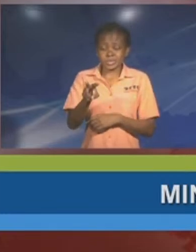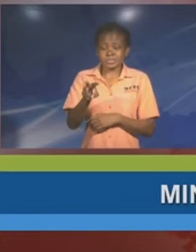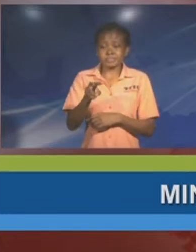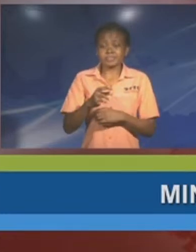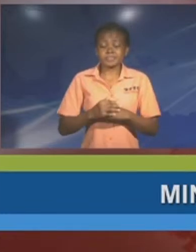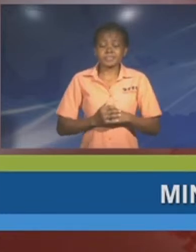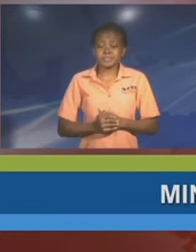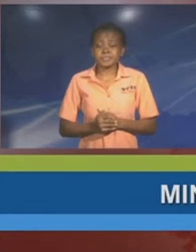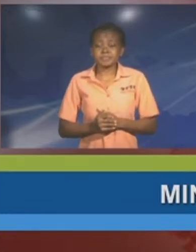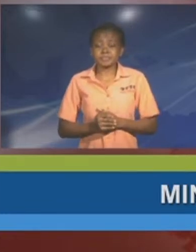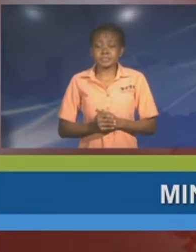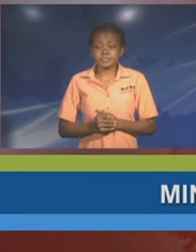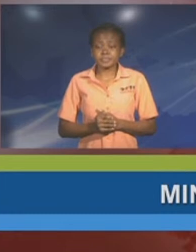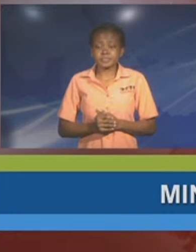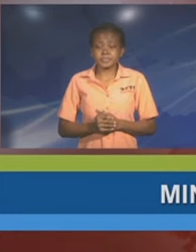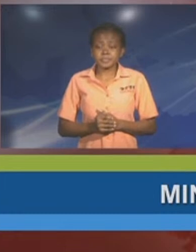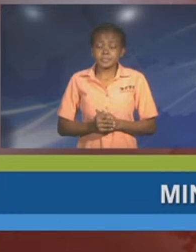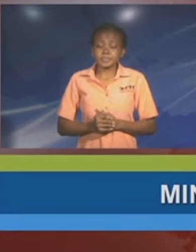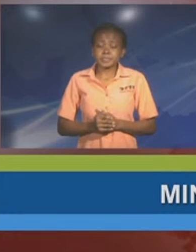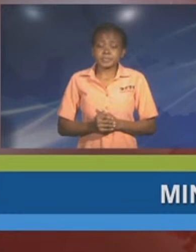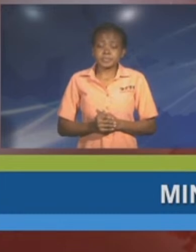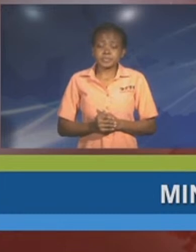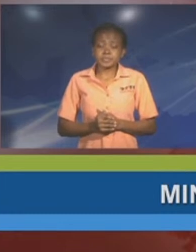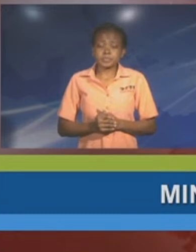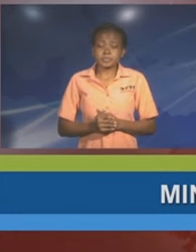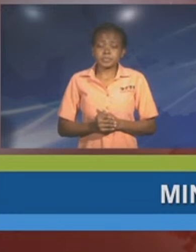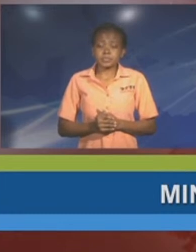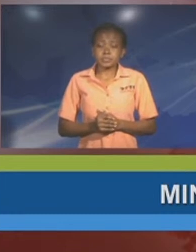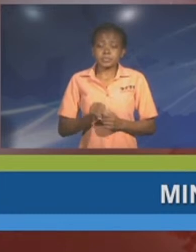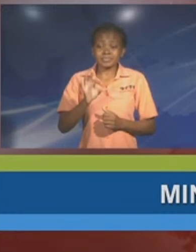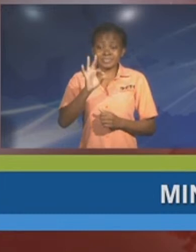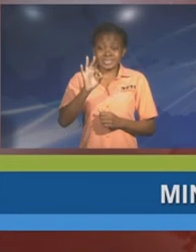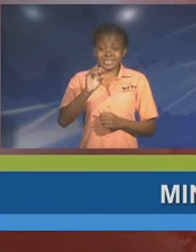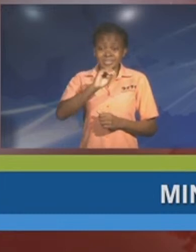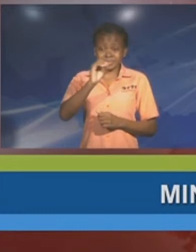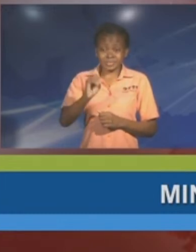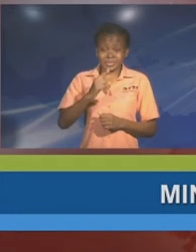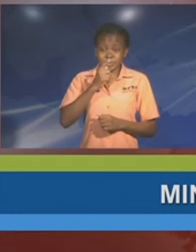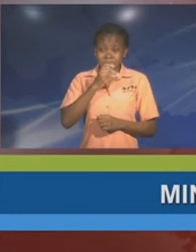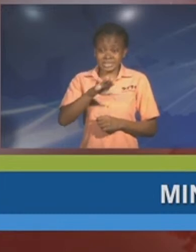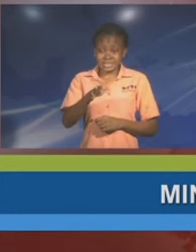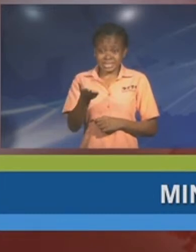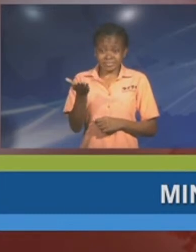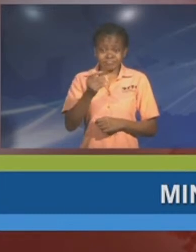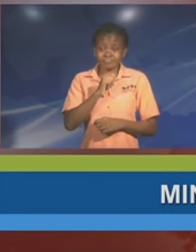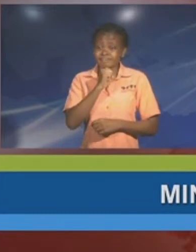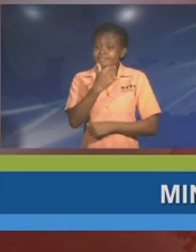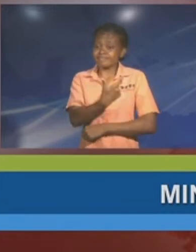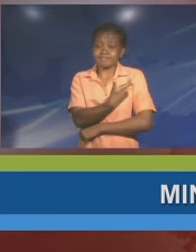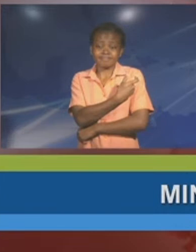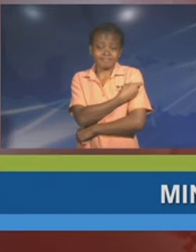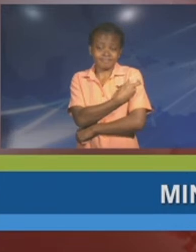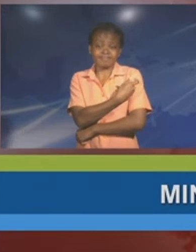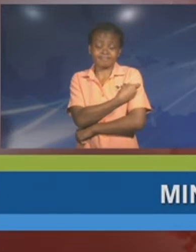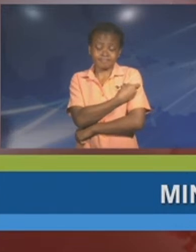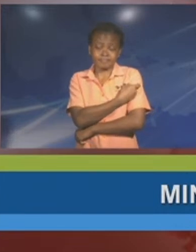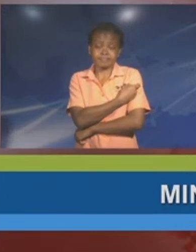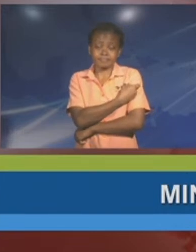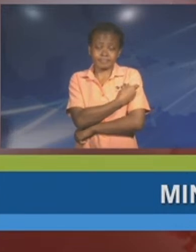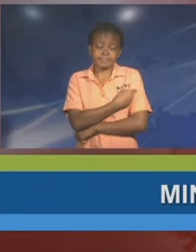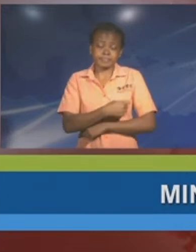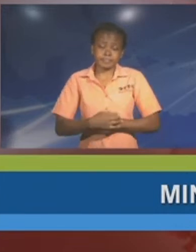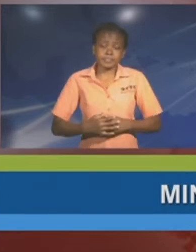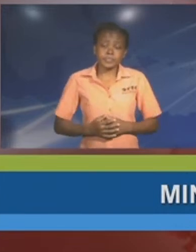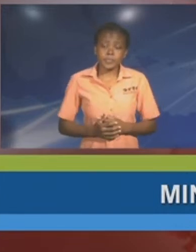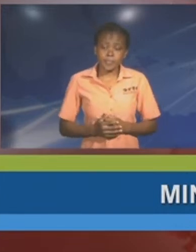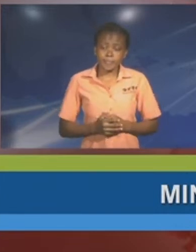90% of those who have died would have been unvaccinated at the time of death. If I could move into the